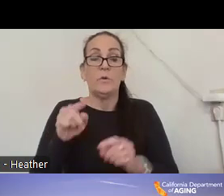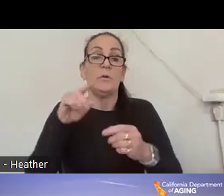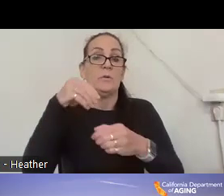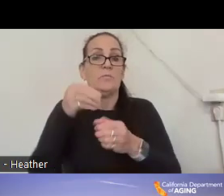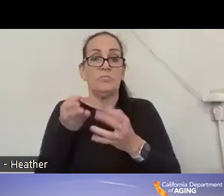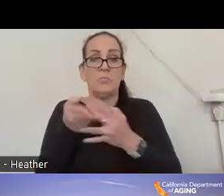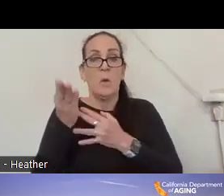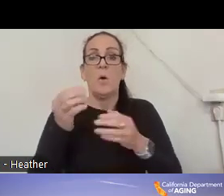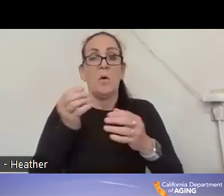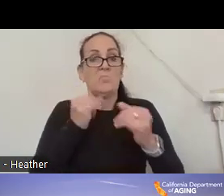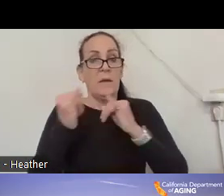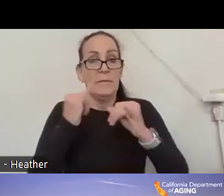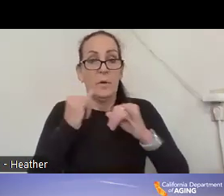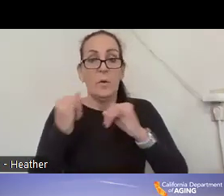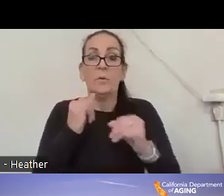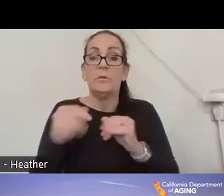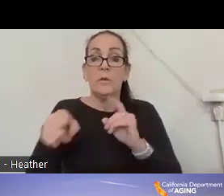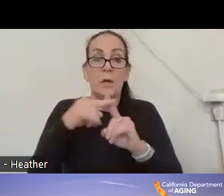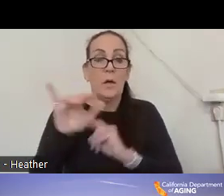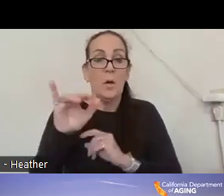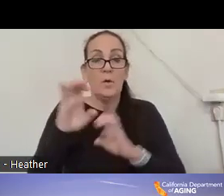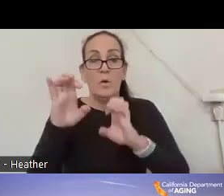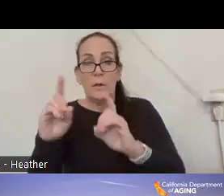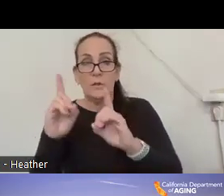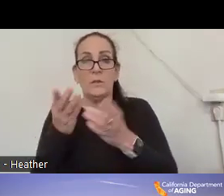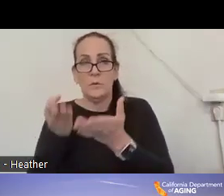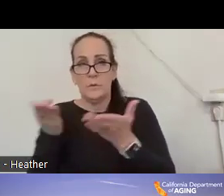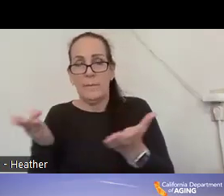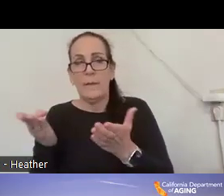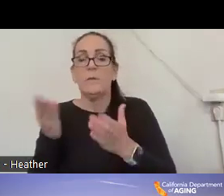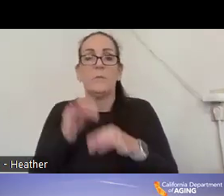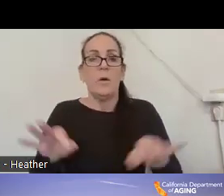and the platform and making sure everything is good